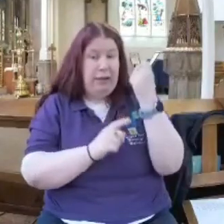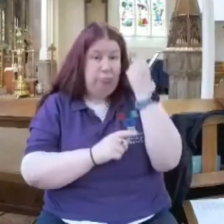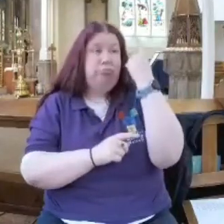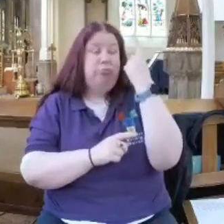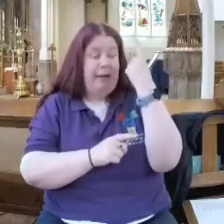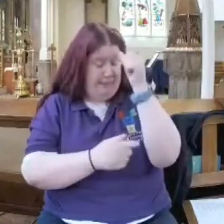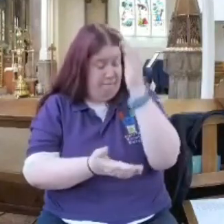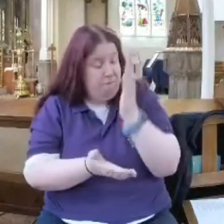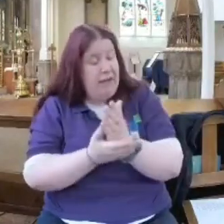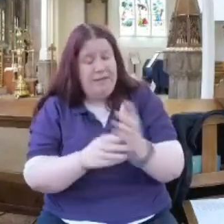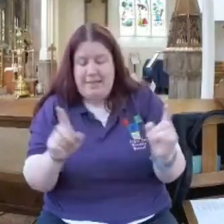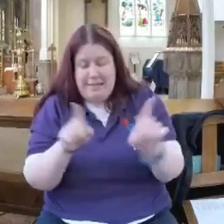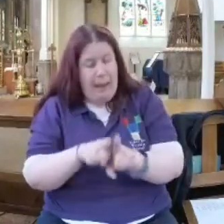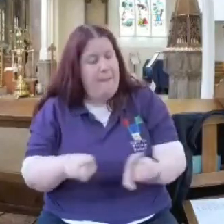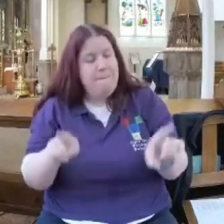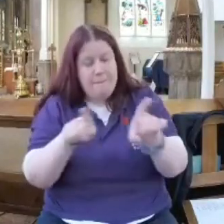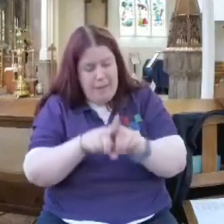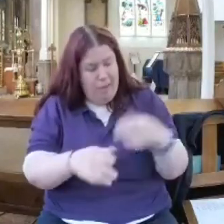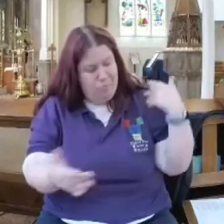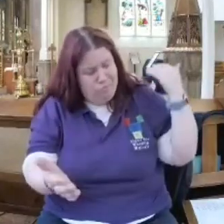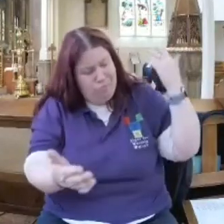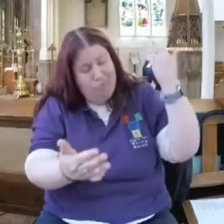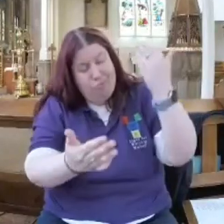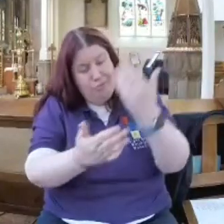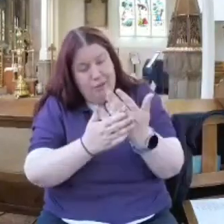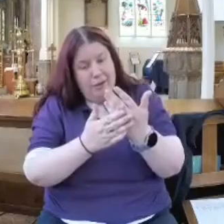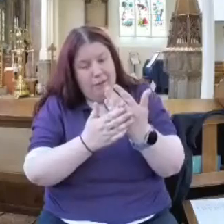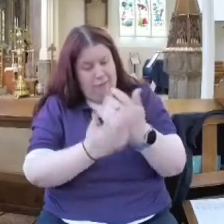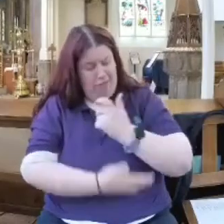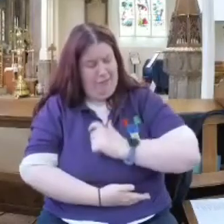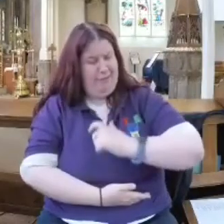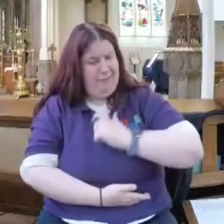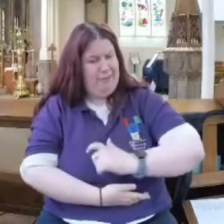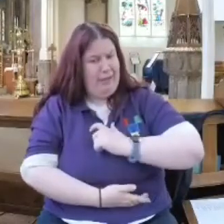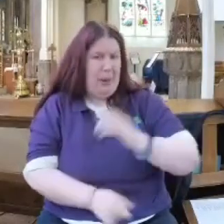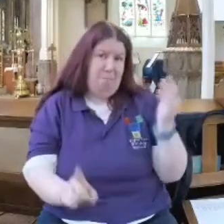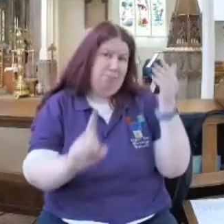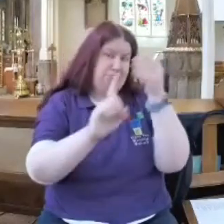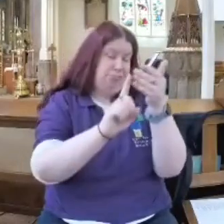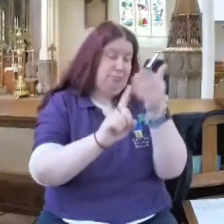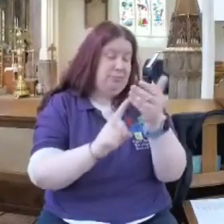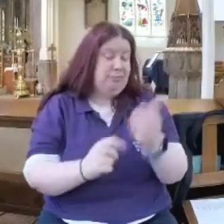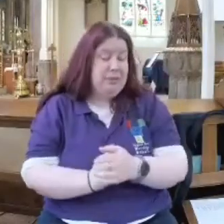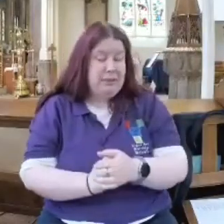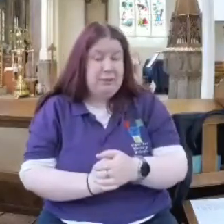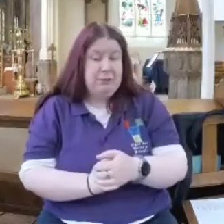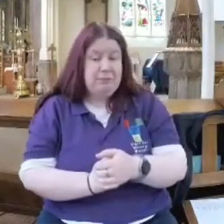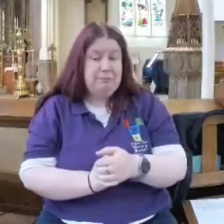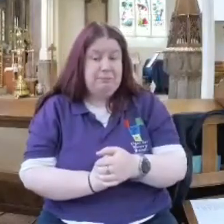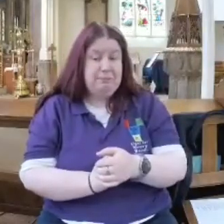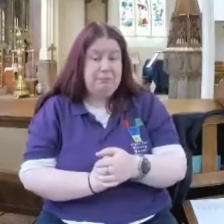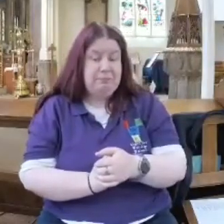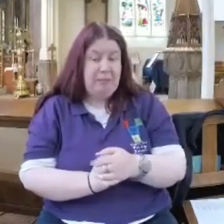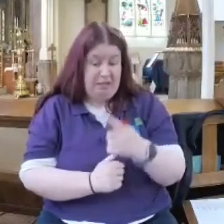faith which gives us identity and purpose, this faith which